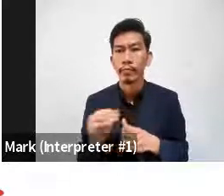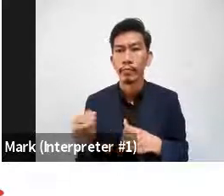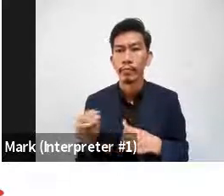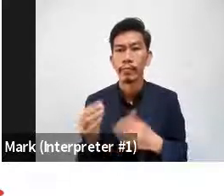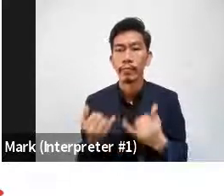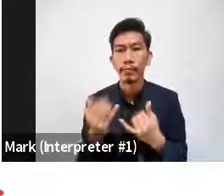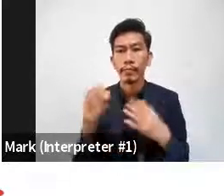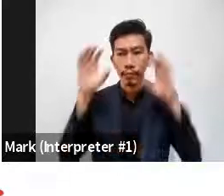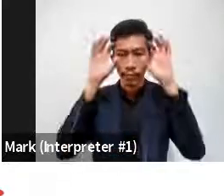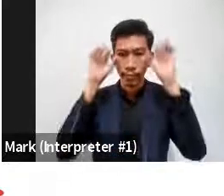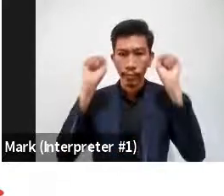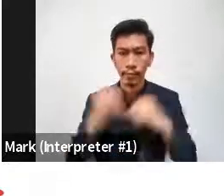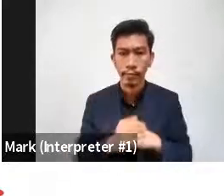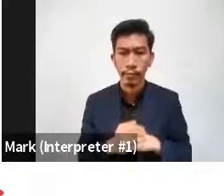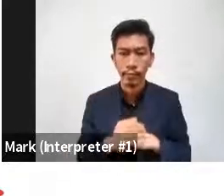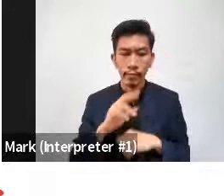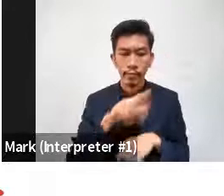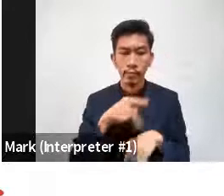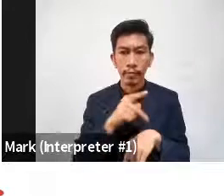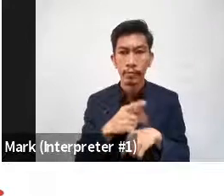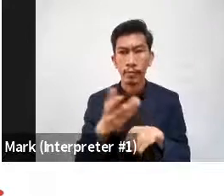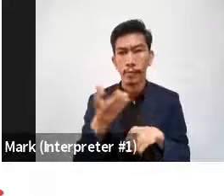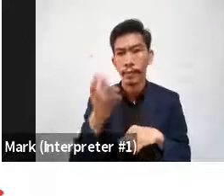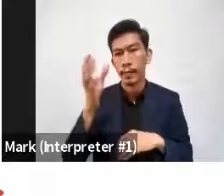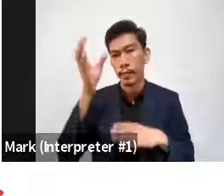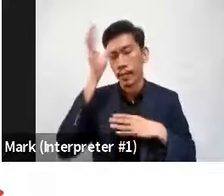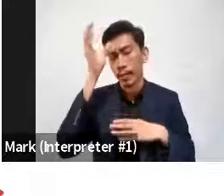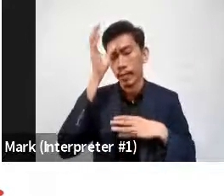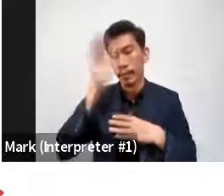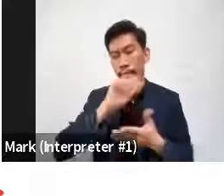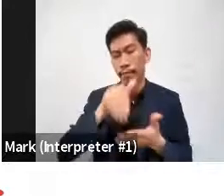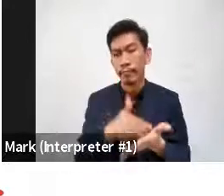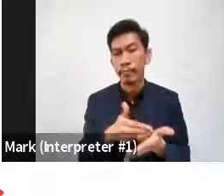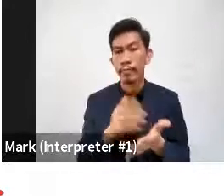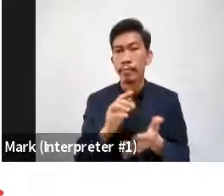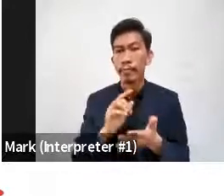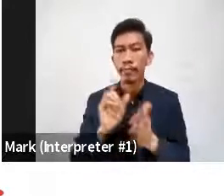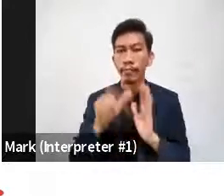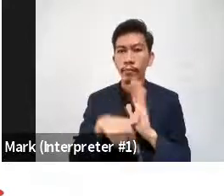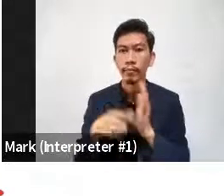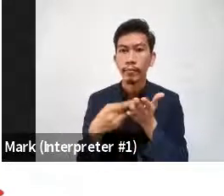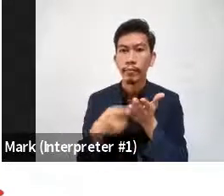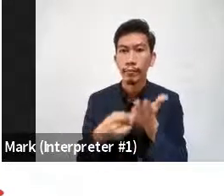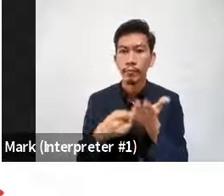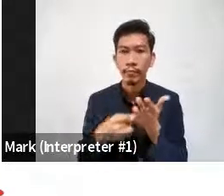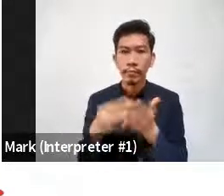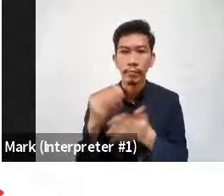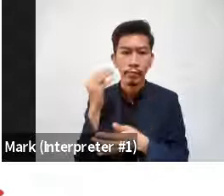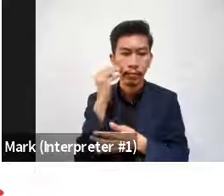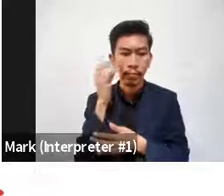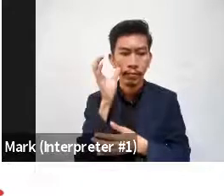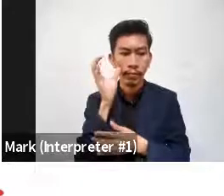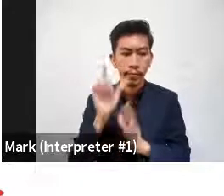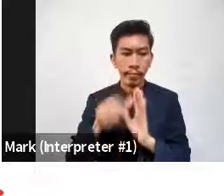president. The Philippine Cancer Center will be discussed further by Dr. Melissa Sena later. And